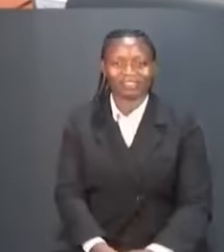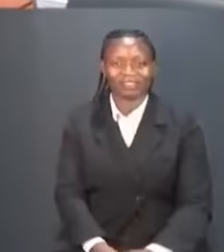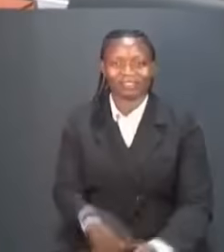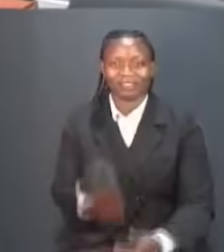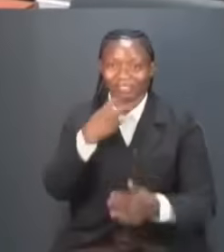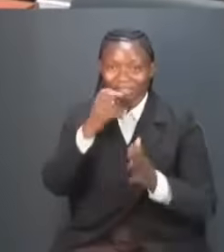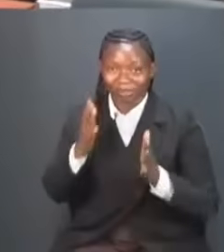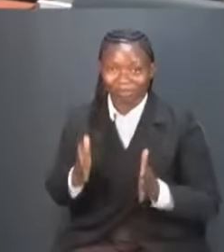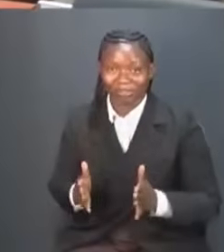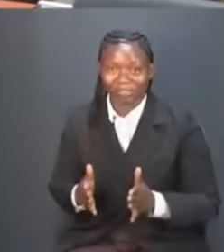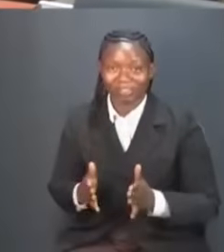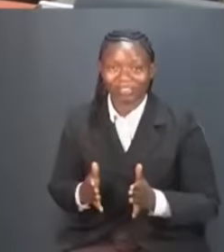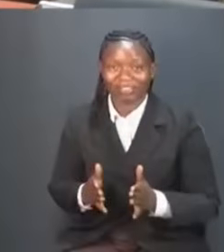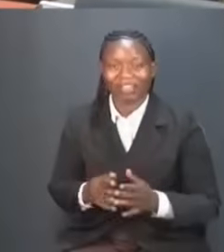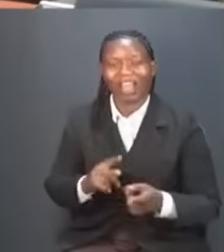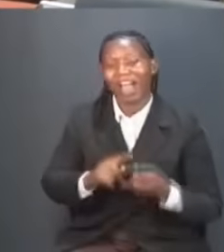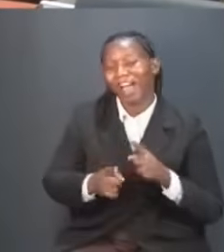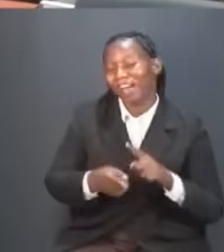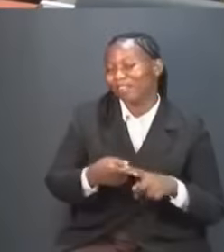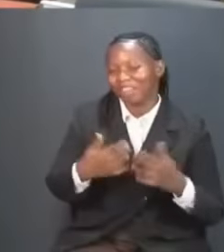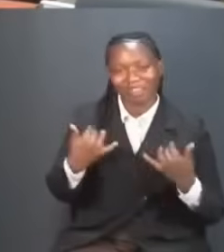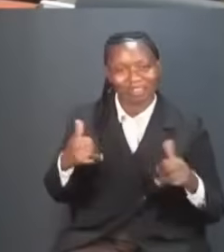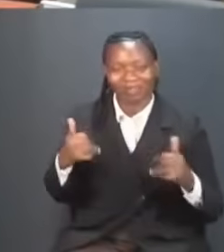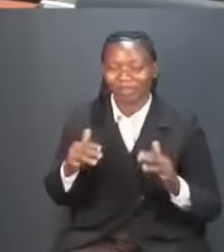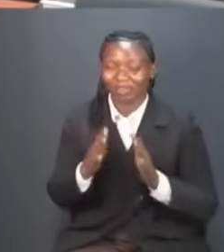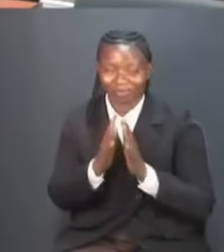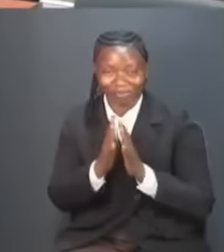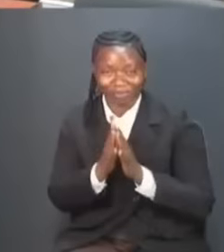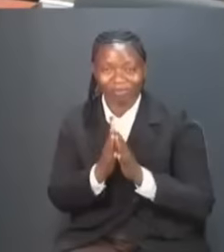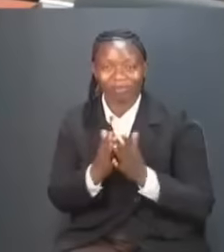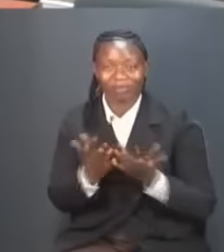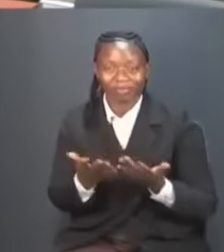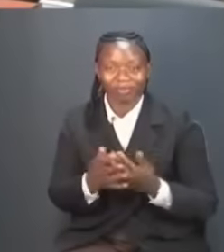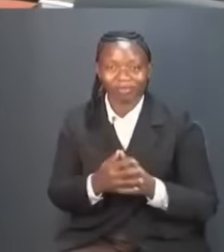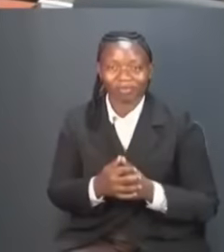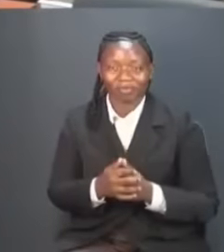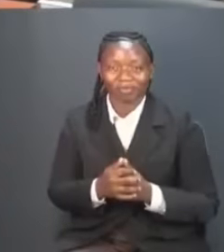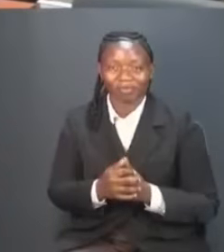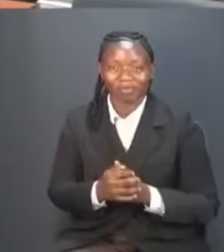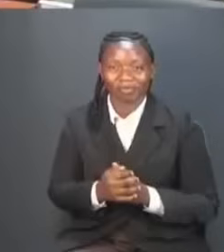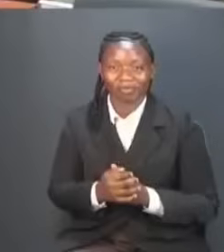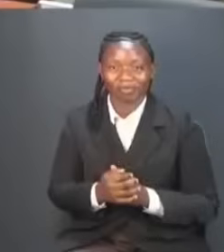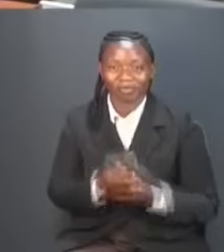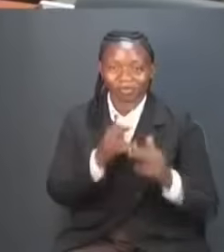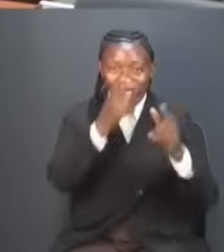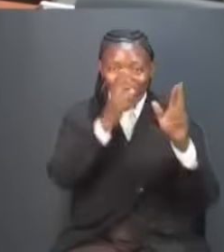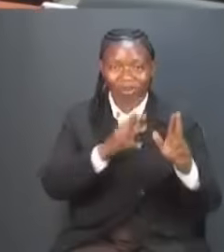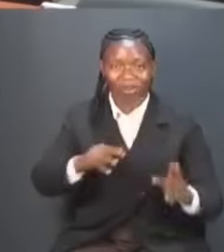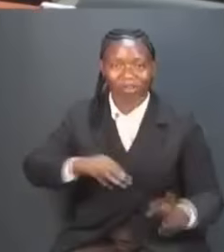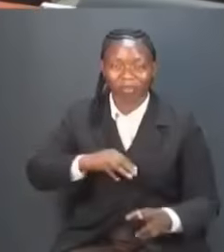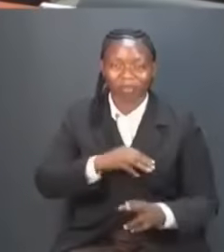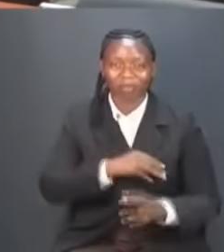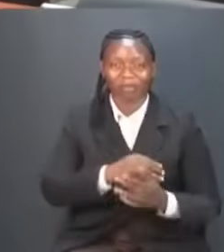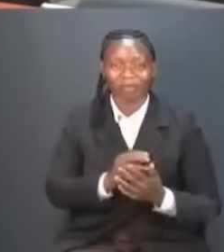Speaker, these are friendly exchanges. So, Speaker, we pray that yes, you Honorable Member, permission to you may do so. ask that.